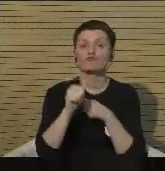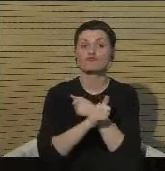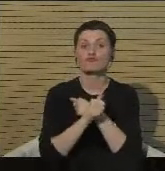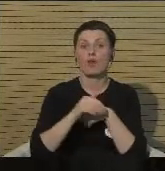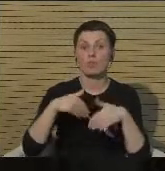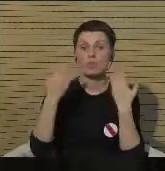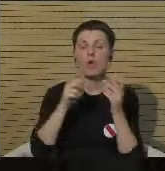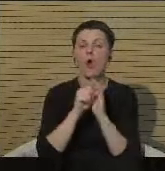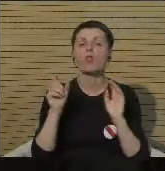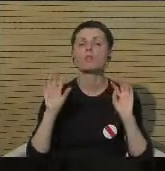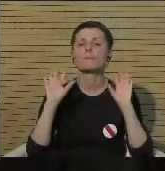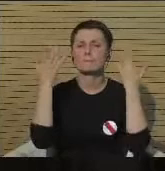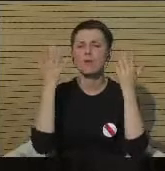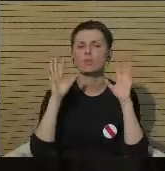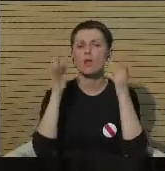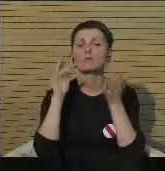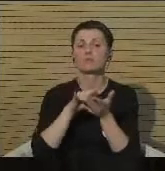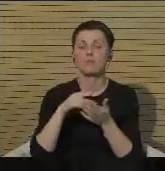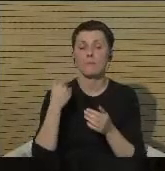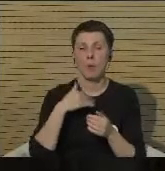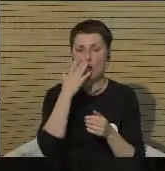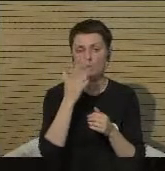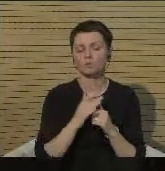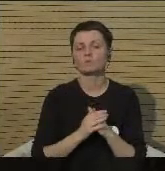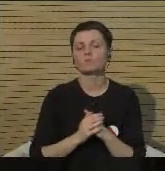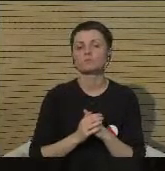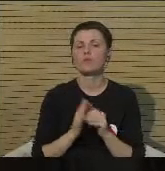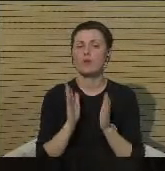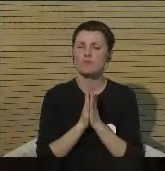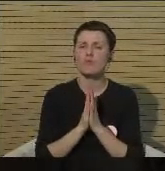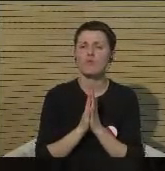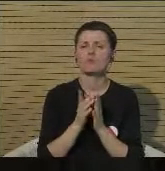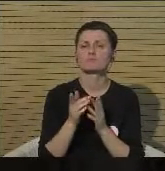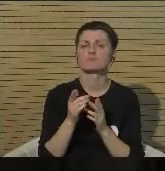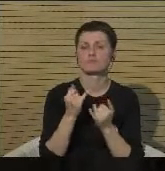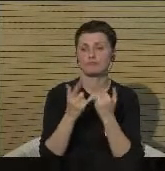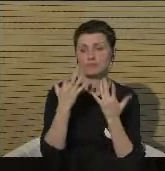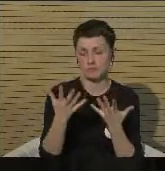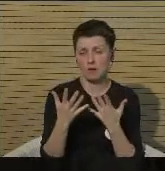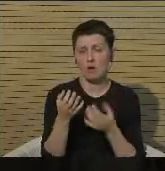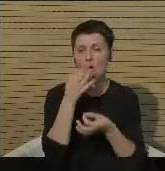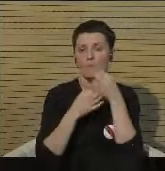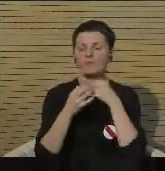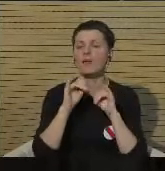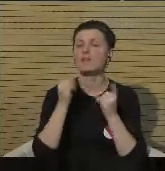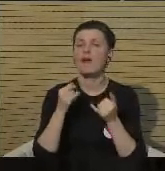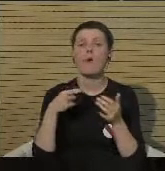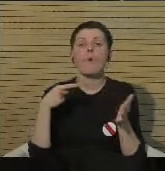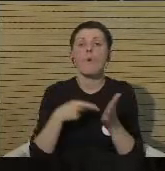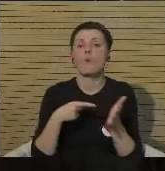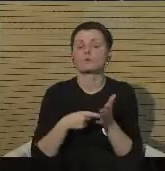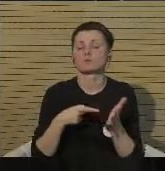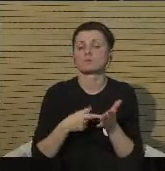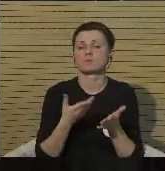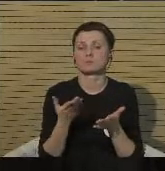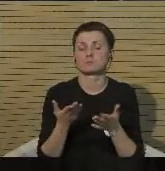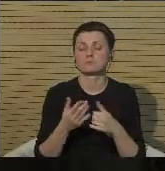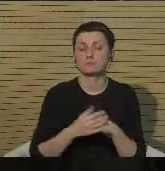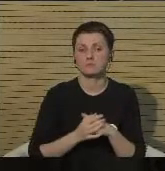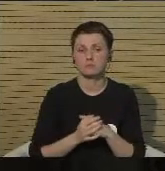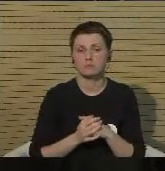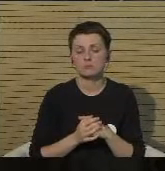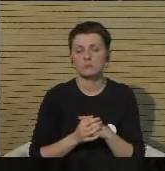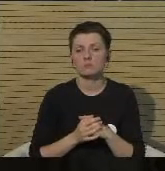in Belarus, and over a month of protests in Belarus. Can you tell us about